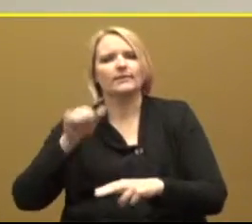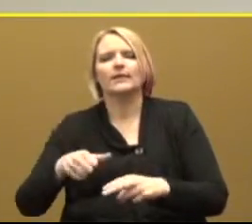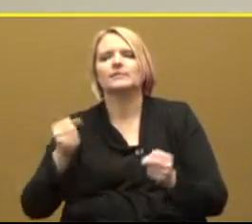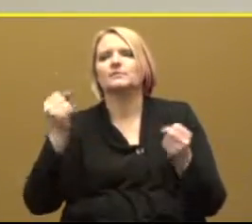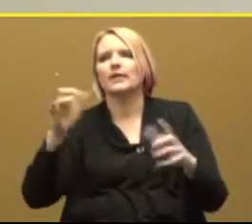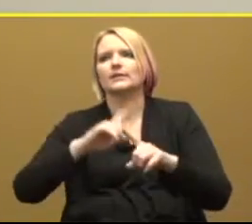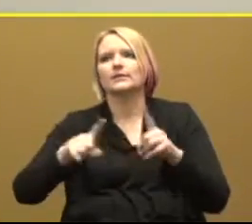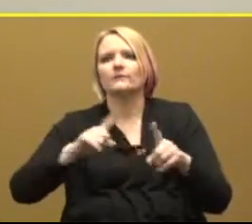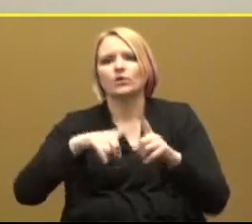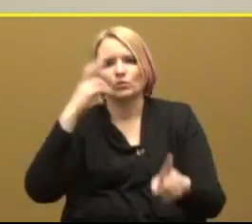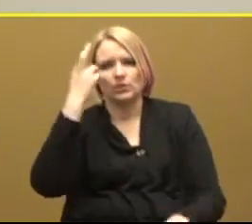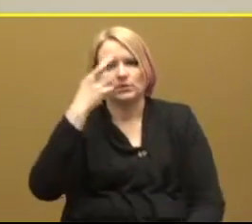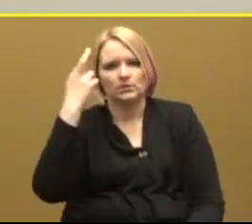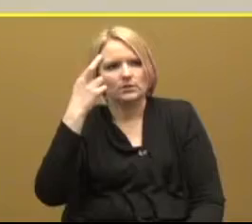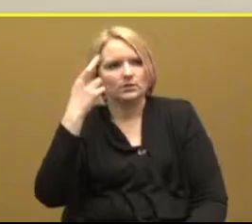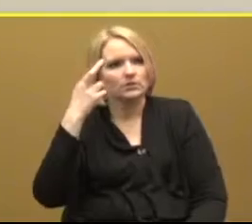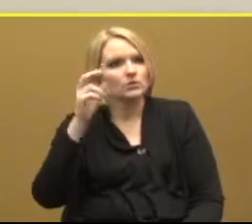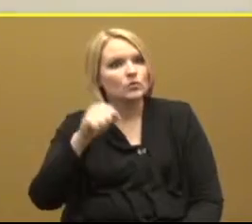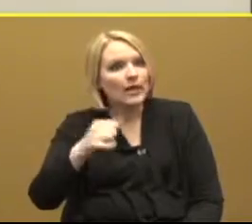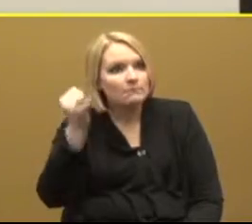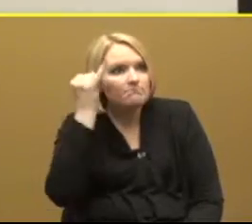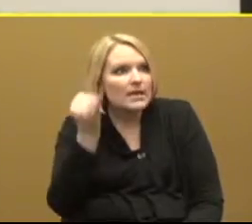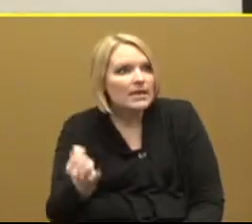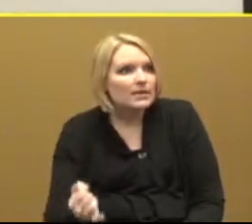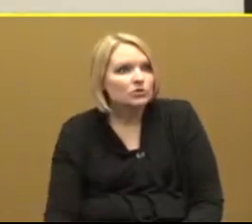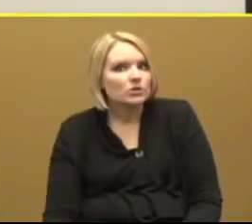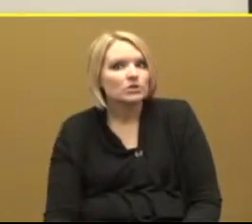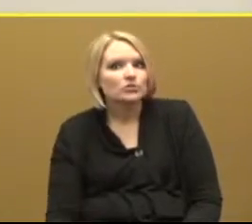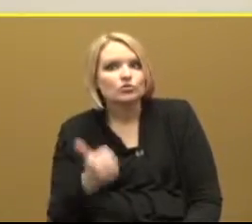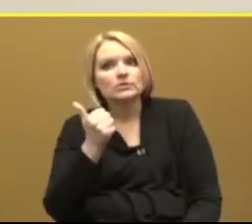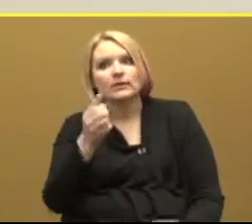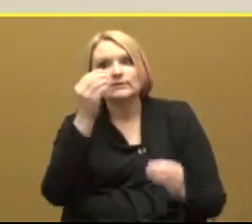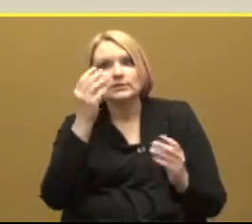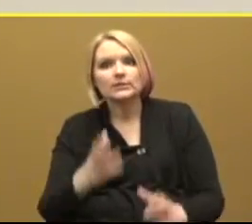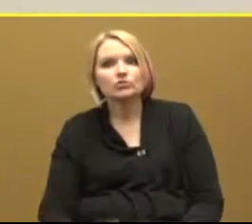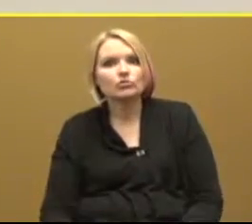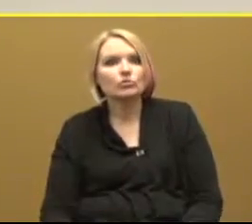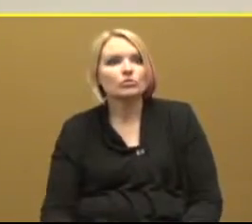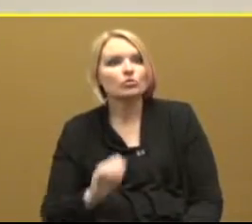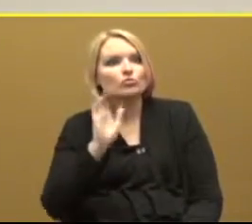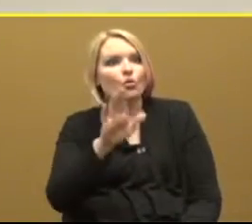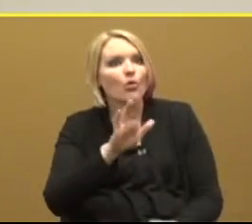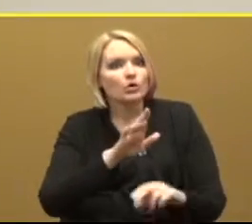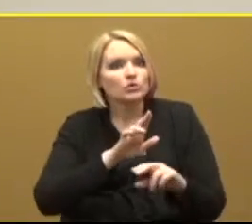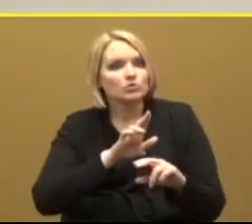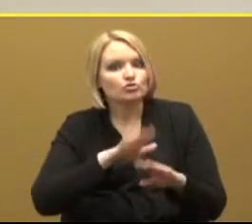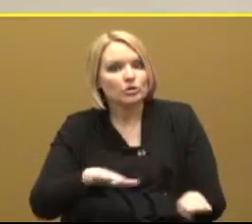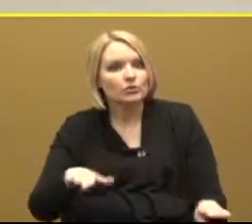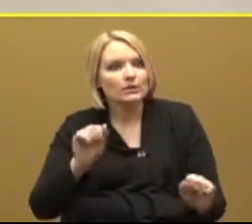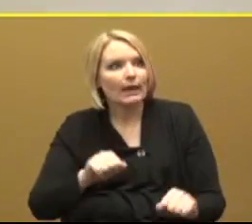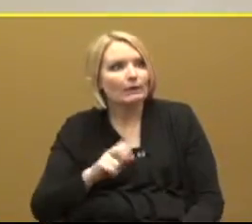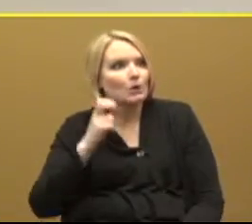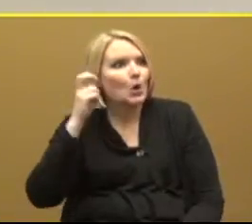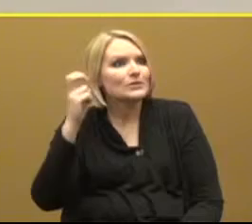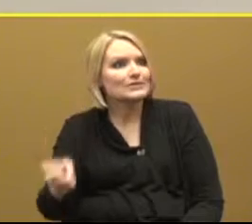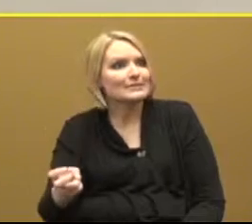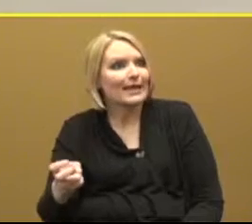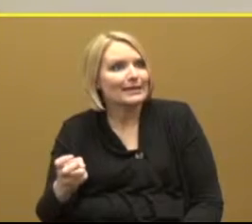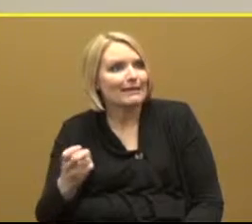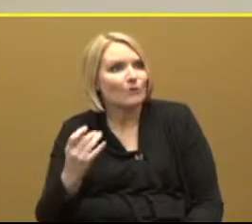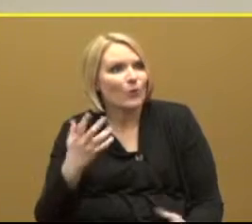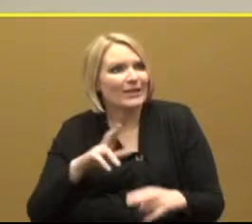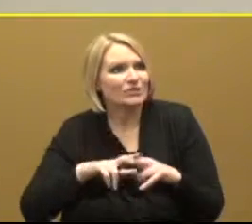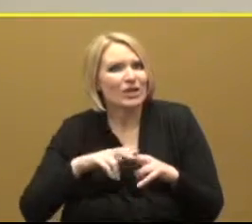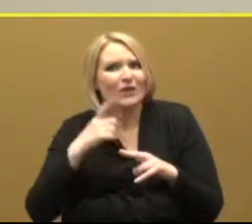purposes. Can you imagine as a teacher if your children could go and sit in these chairs